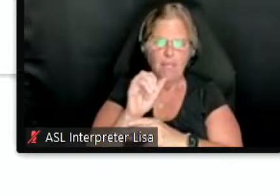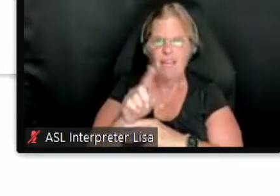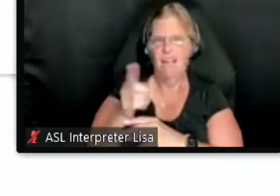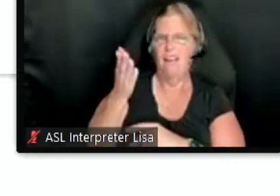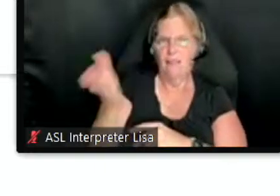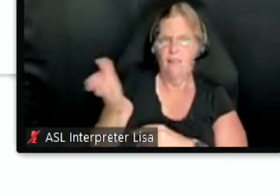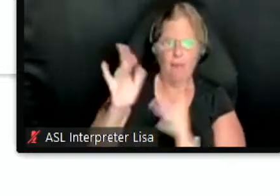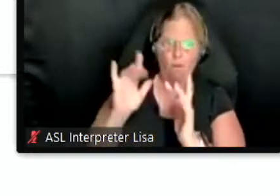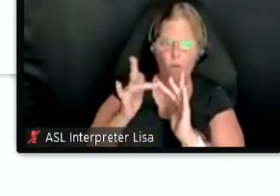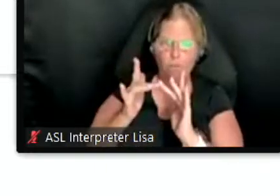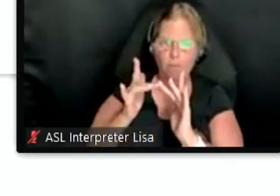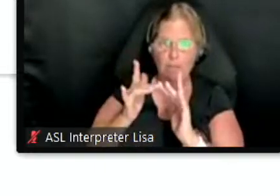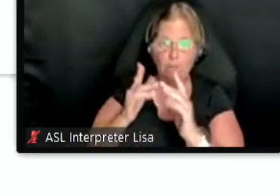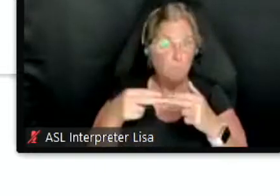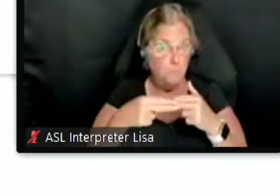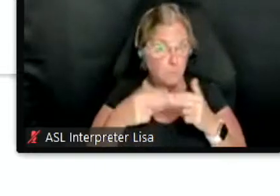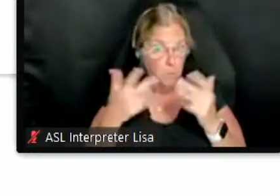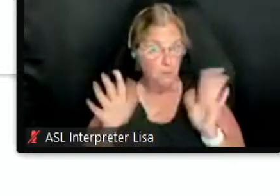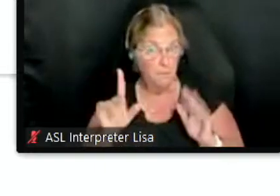Next slide, or is that it?